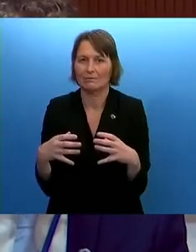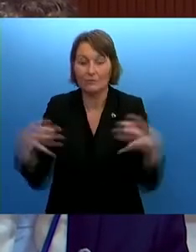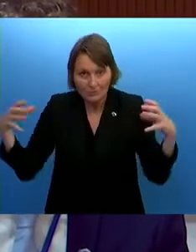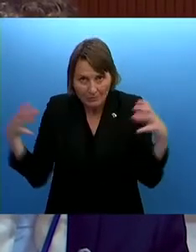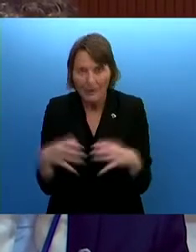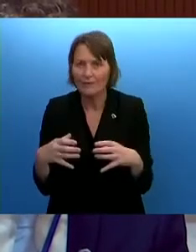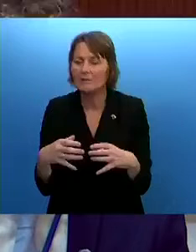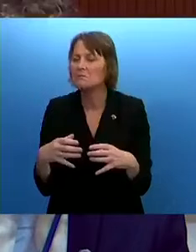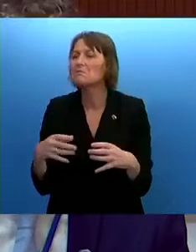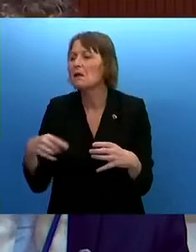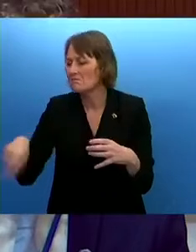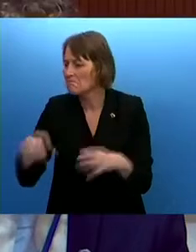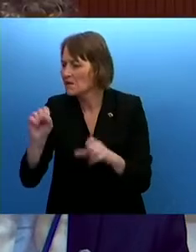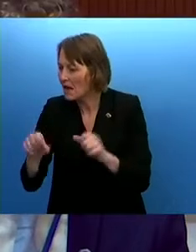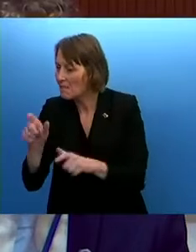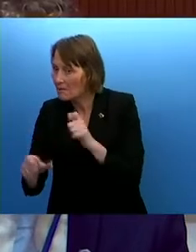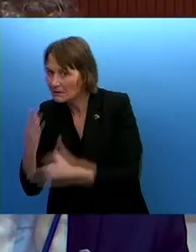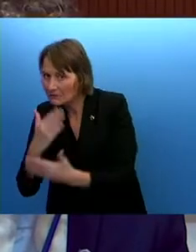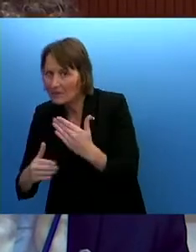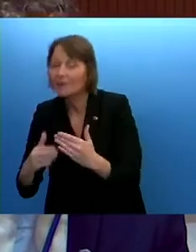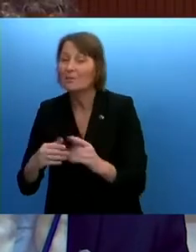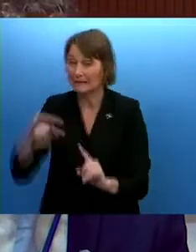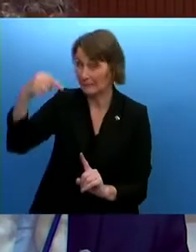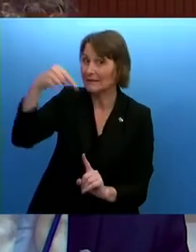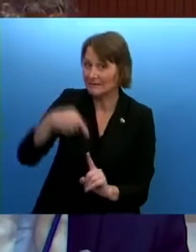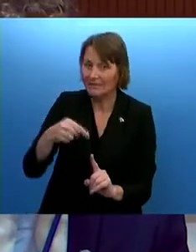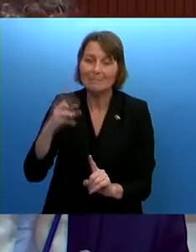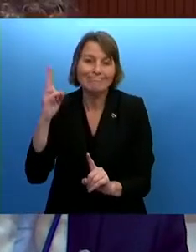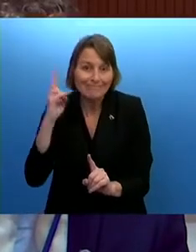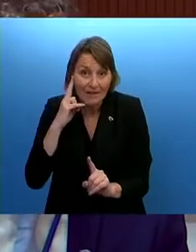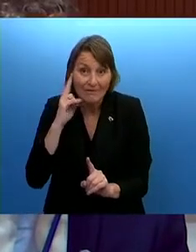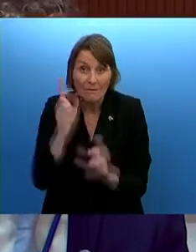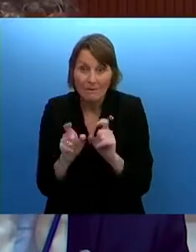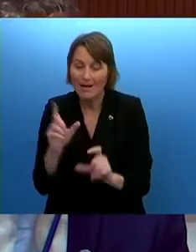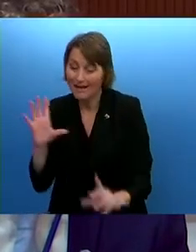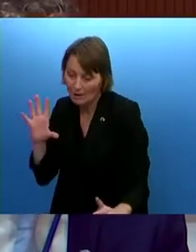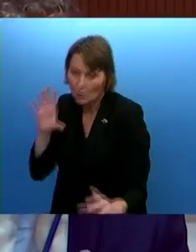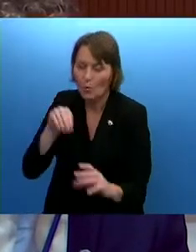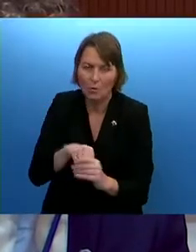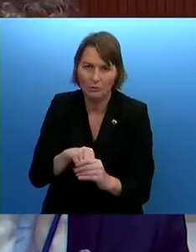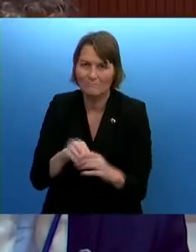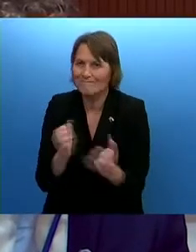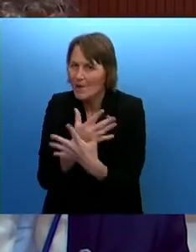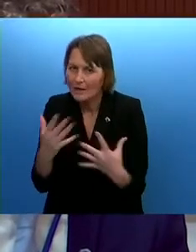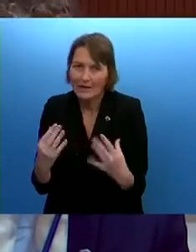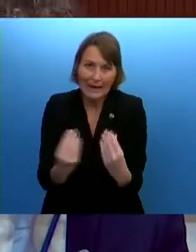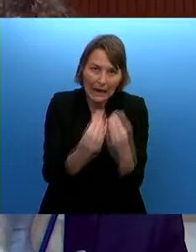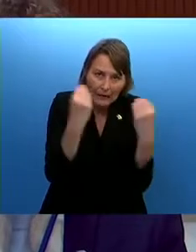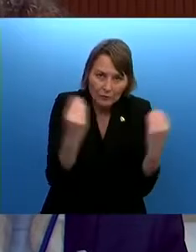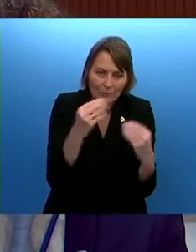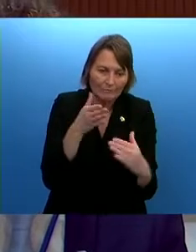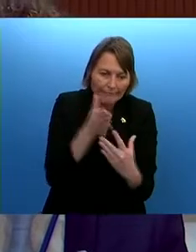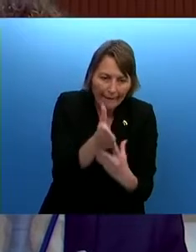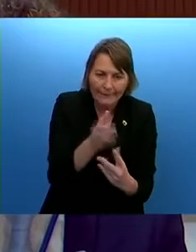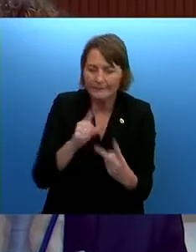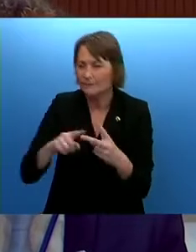but in this case particularly people who are deaf, are included in access to education, social services,